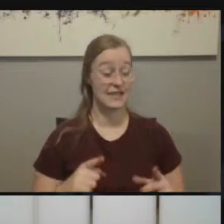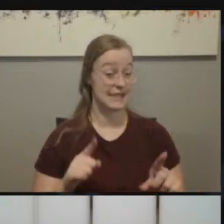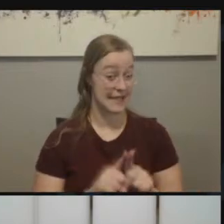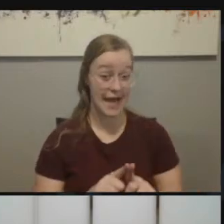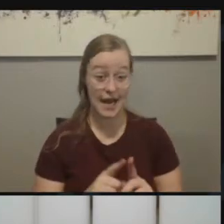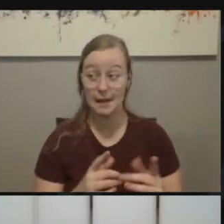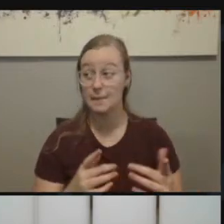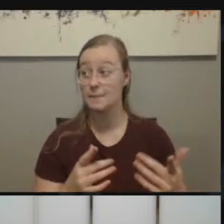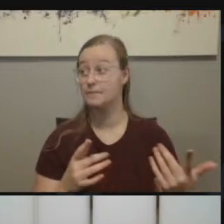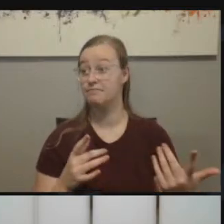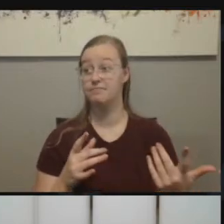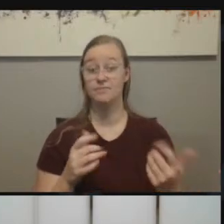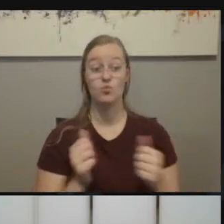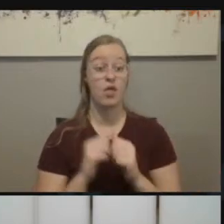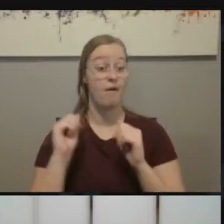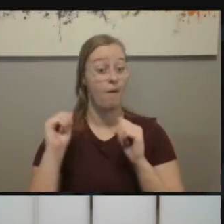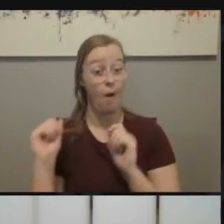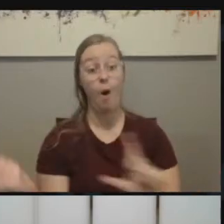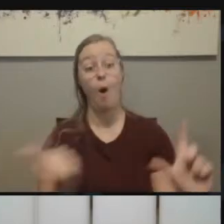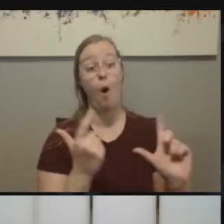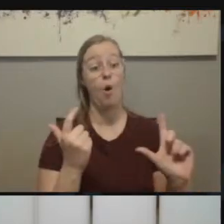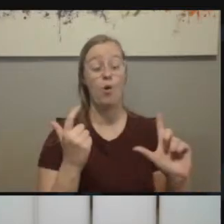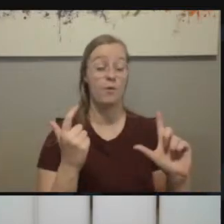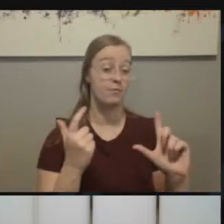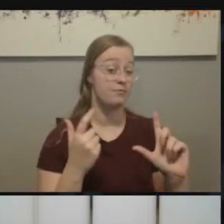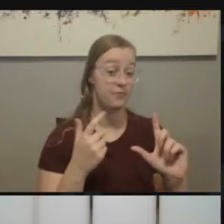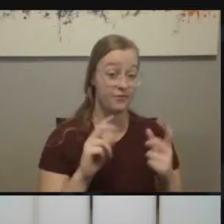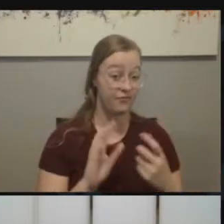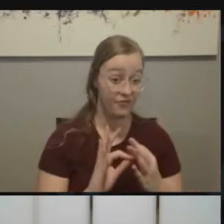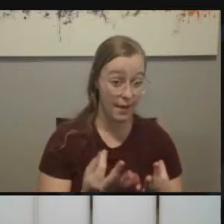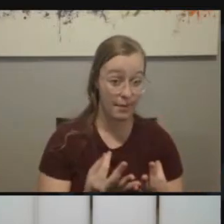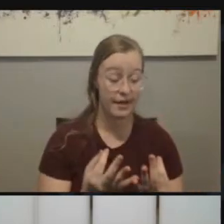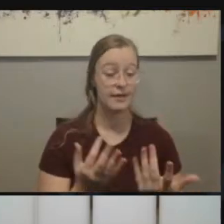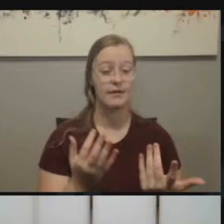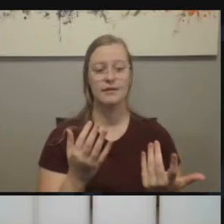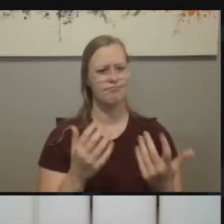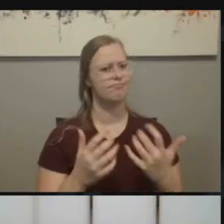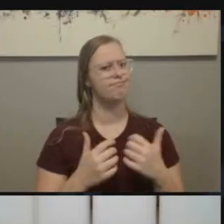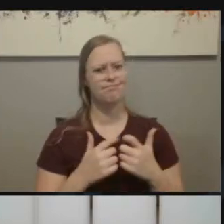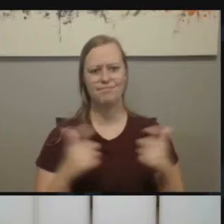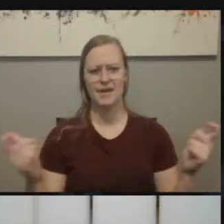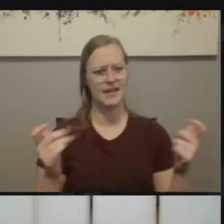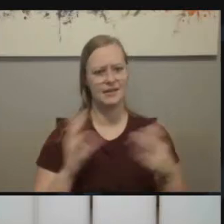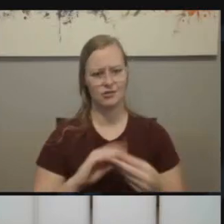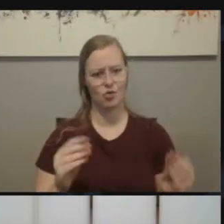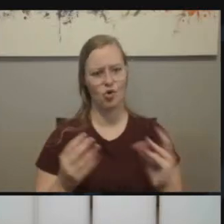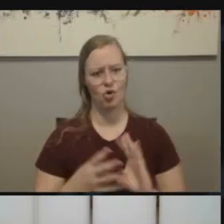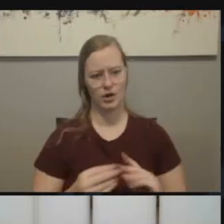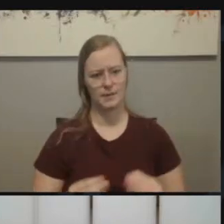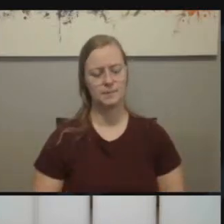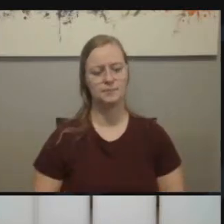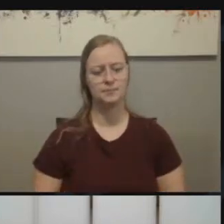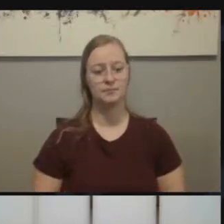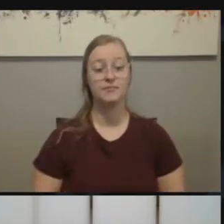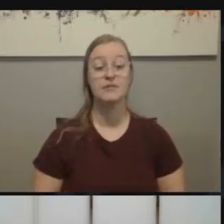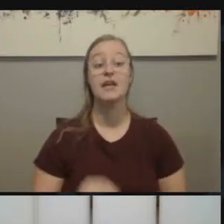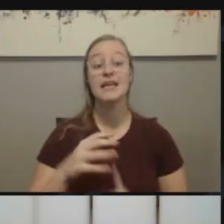all of his relatives. It is a major story. Scene number